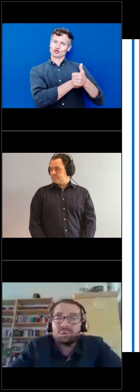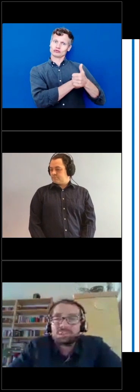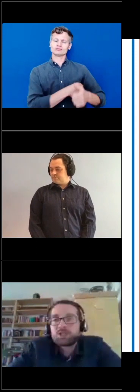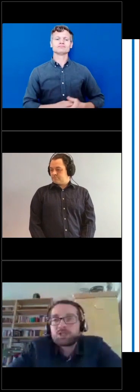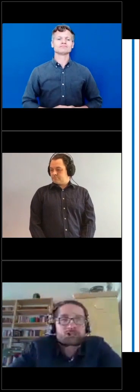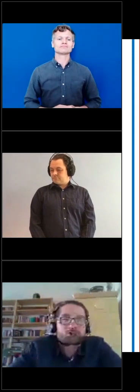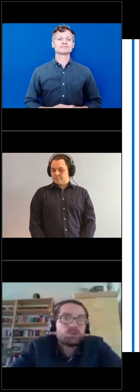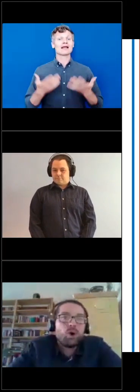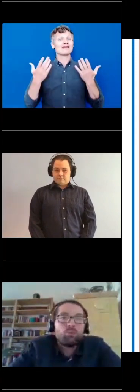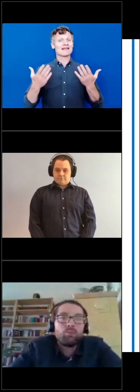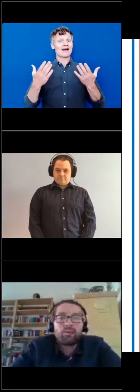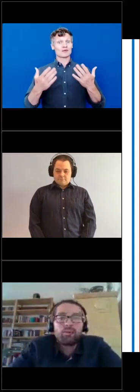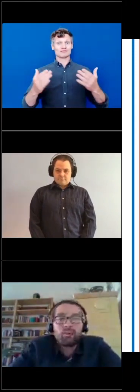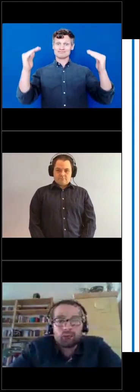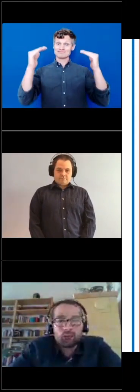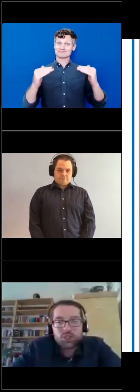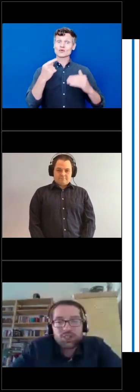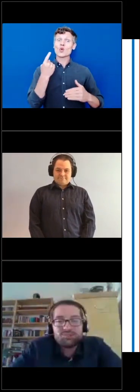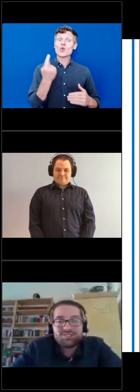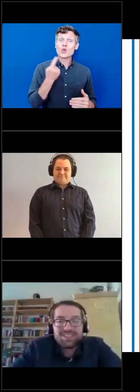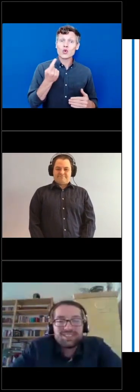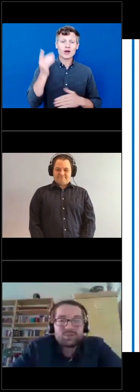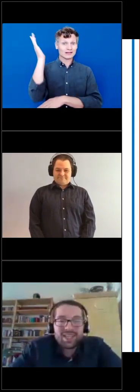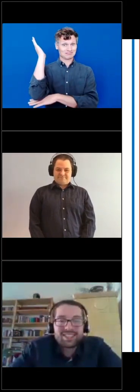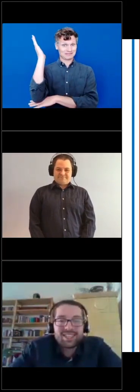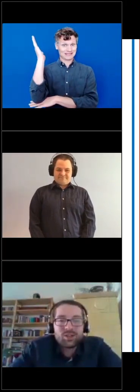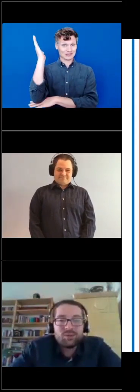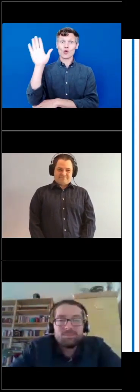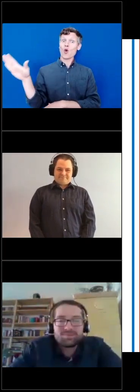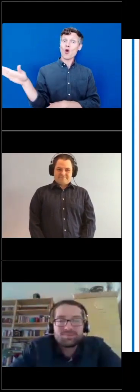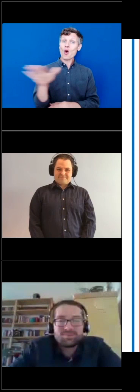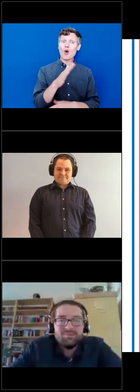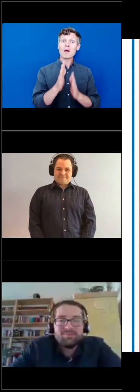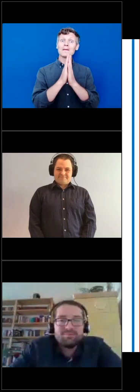all speakers to open their cameras shortly so we can see you.